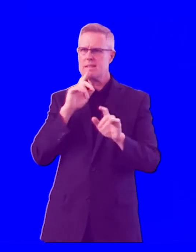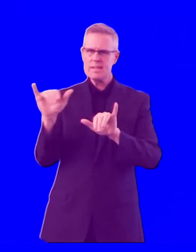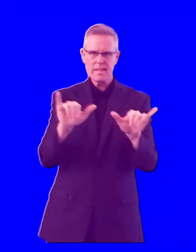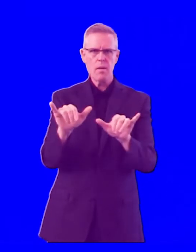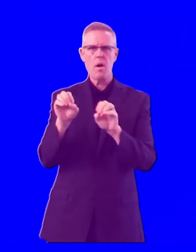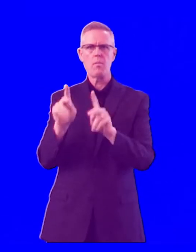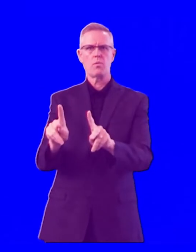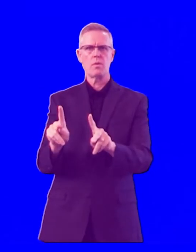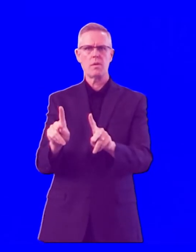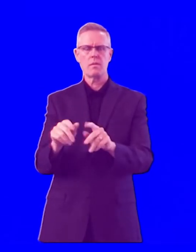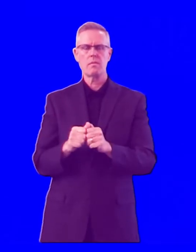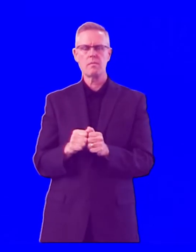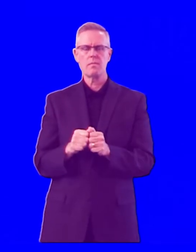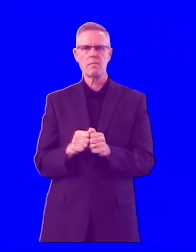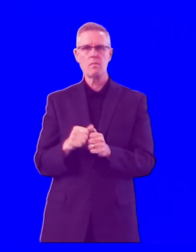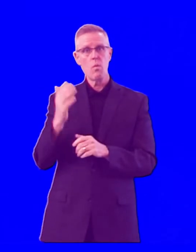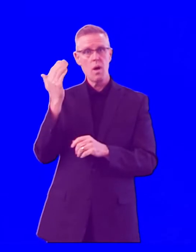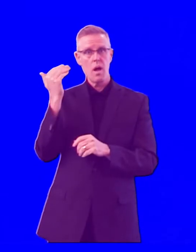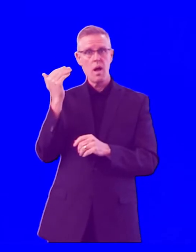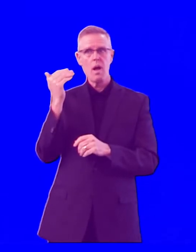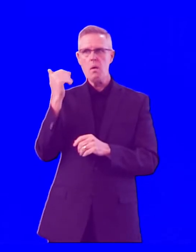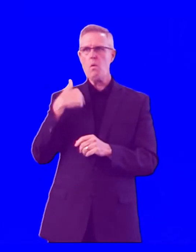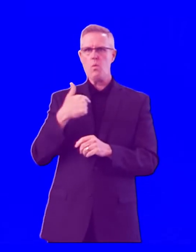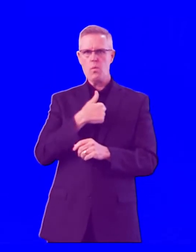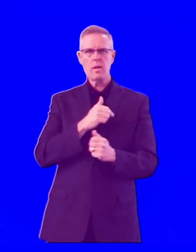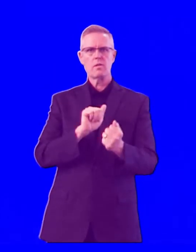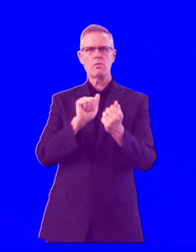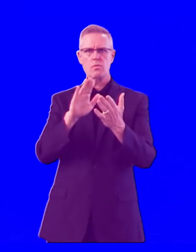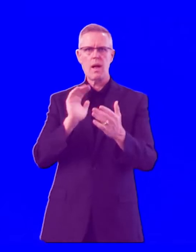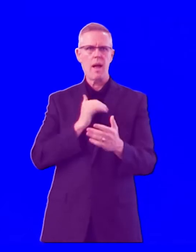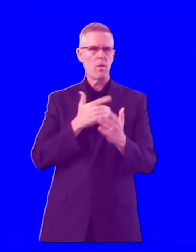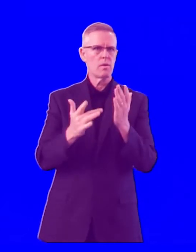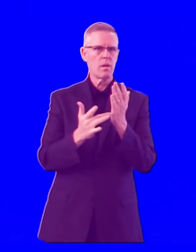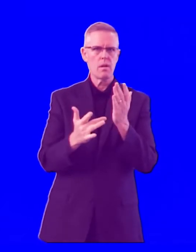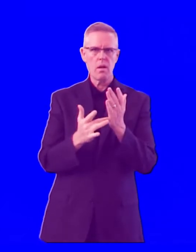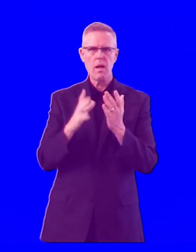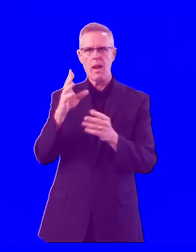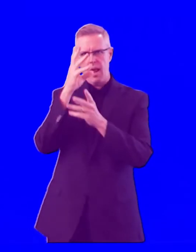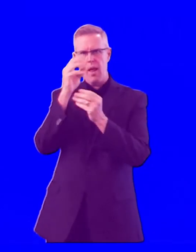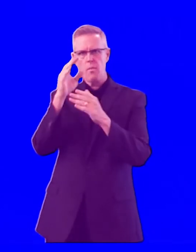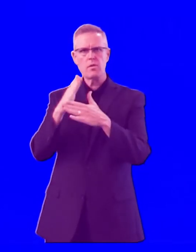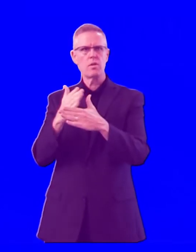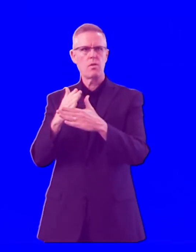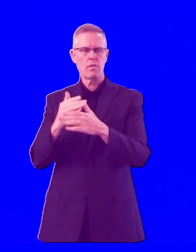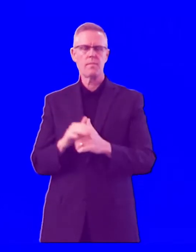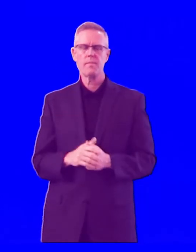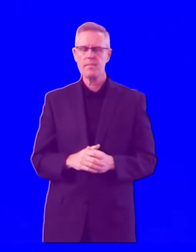the same opportunities because of how we've addressed our technology and our information